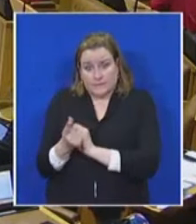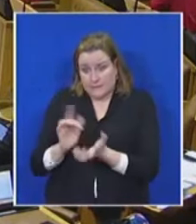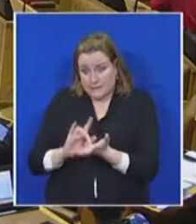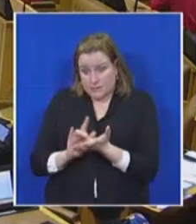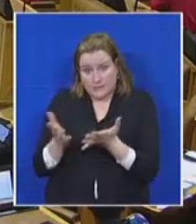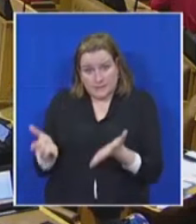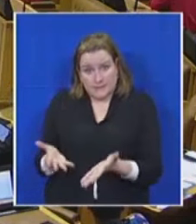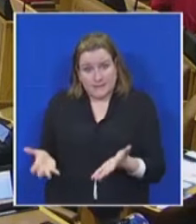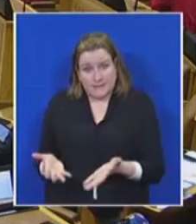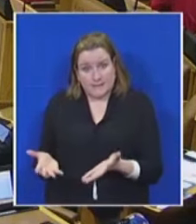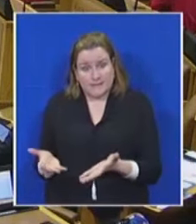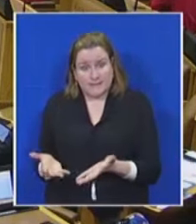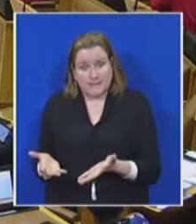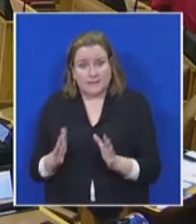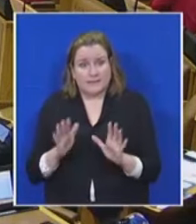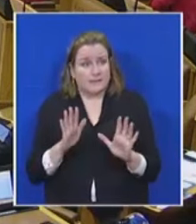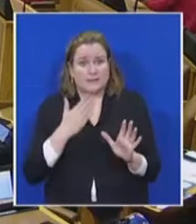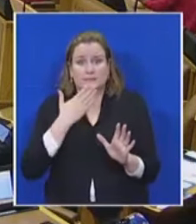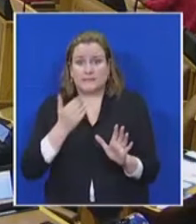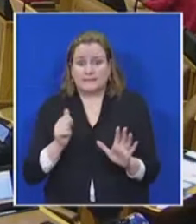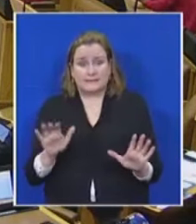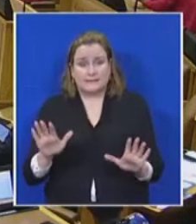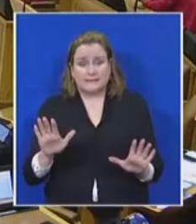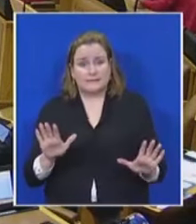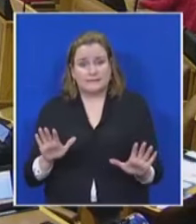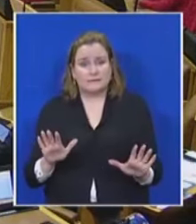it out. Honorable Okay, members, thanks. no.